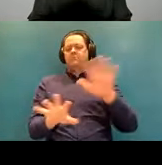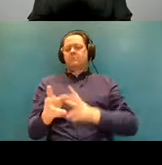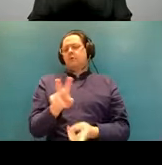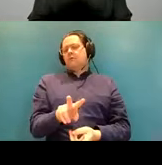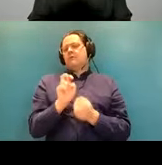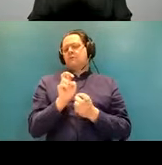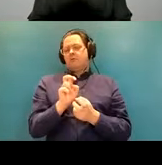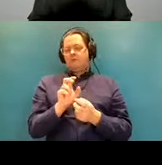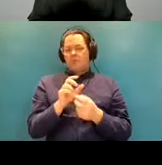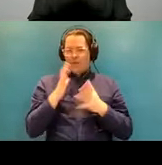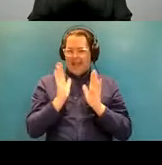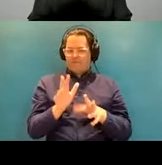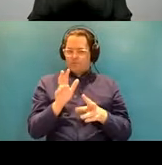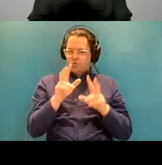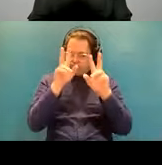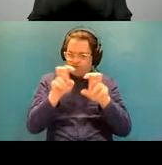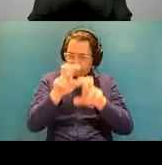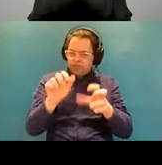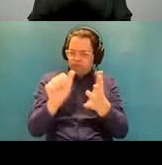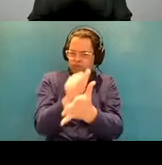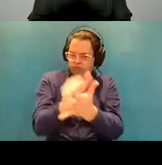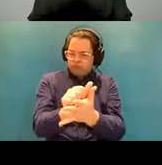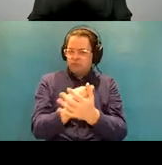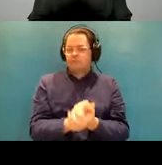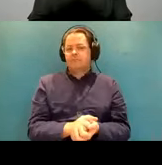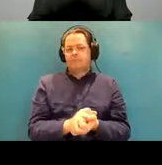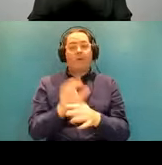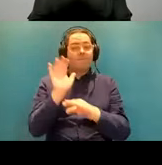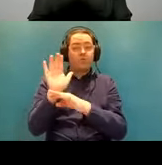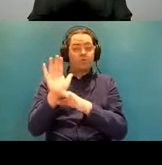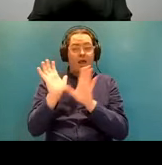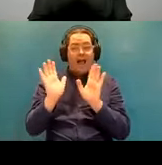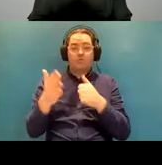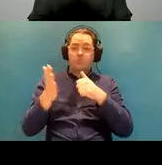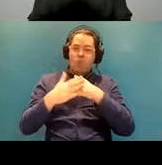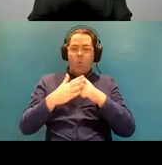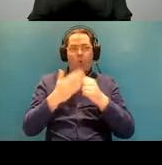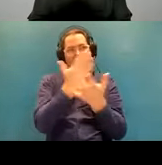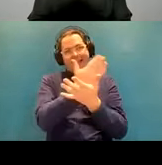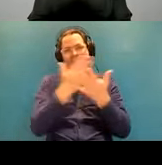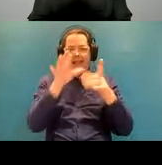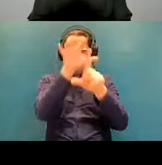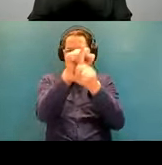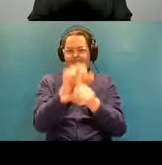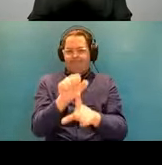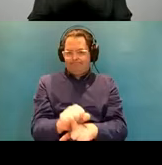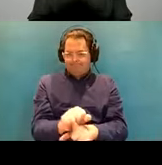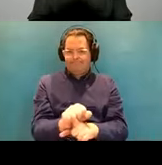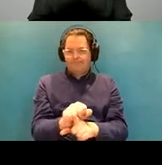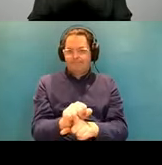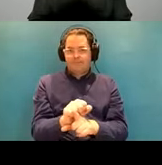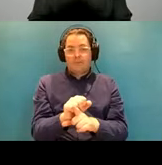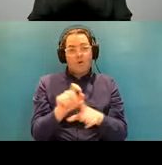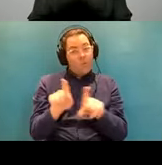from practices in the future. And a second thing, I think, is that these practices will be much, much harder